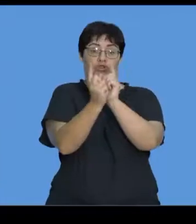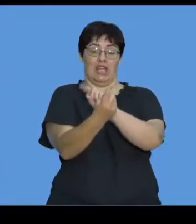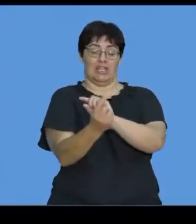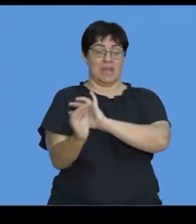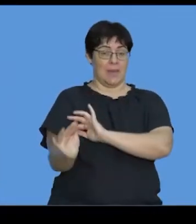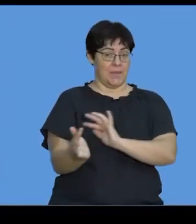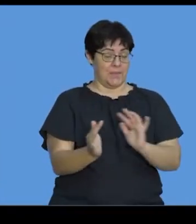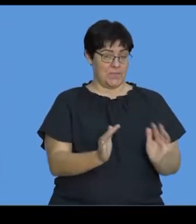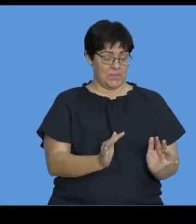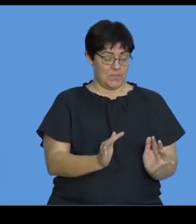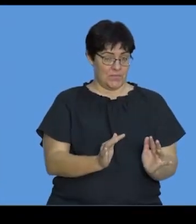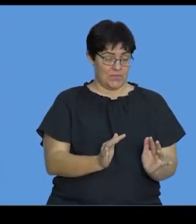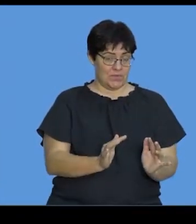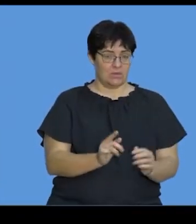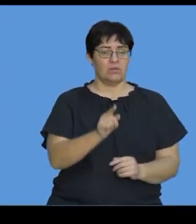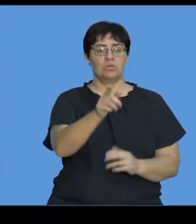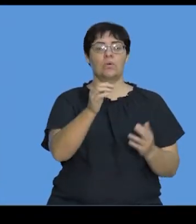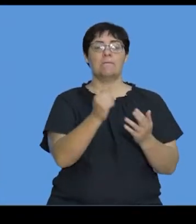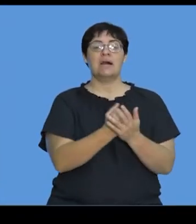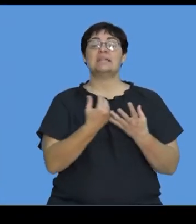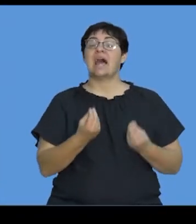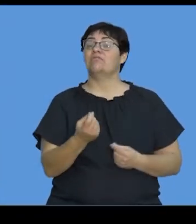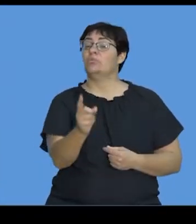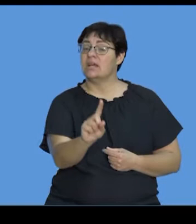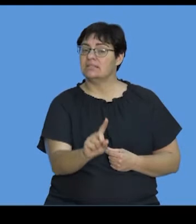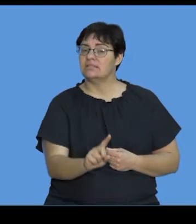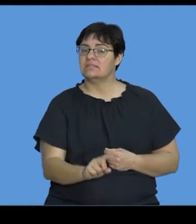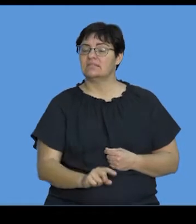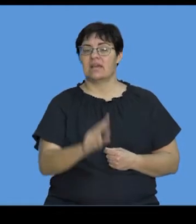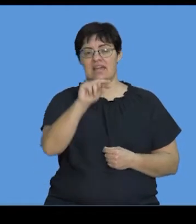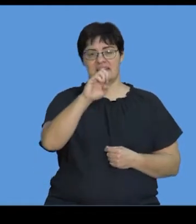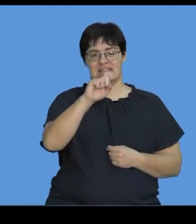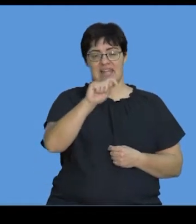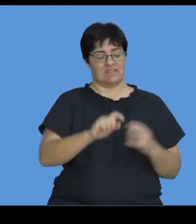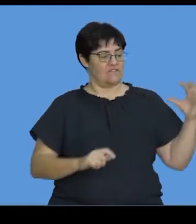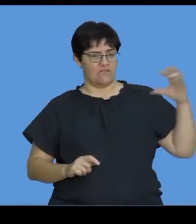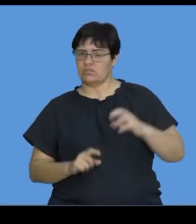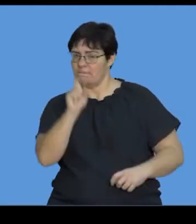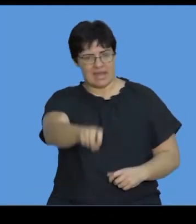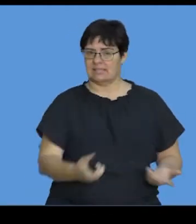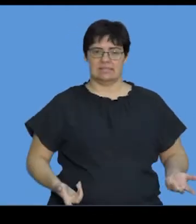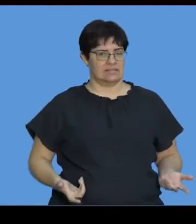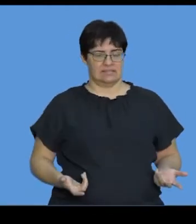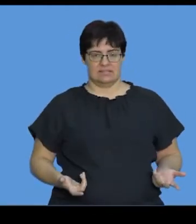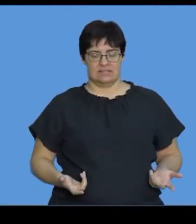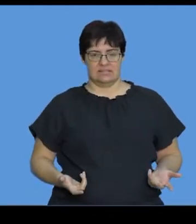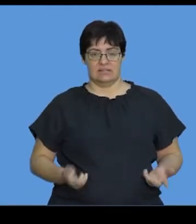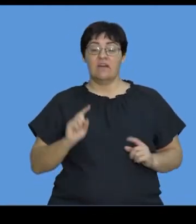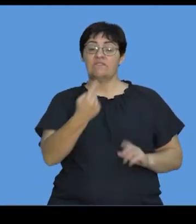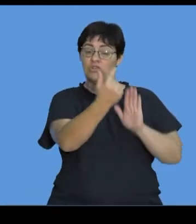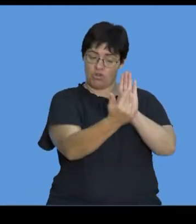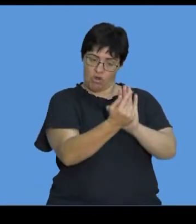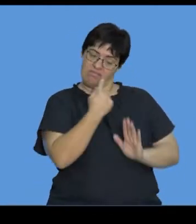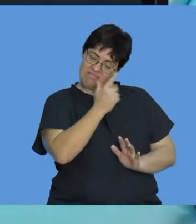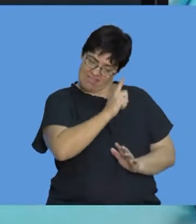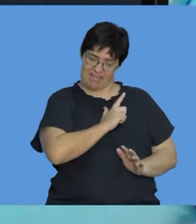must have a net force. We must, okay? Newton's first law says